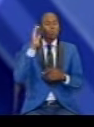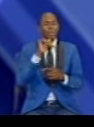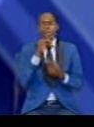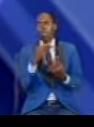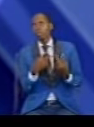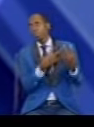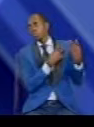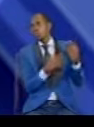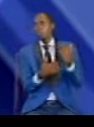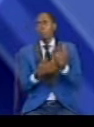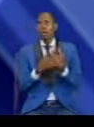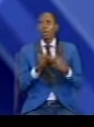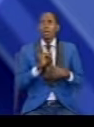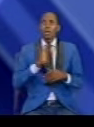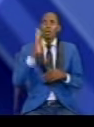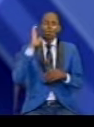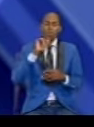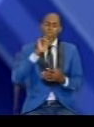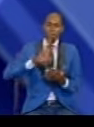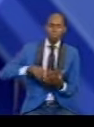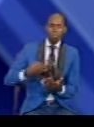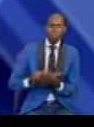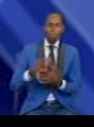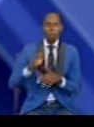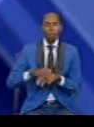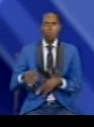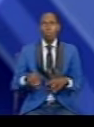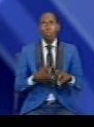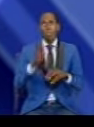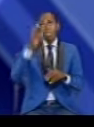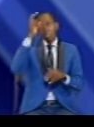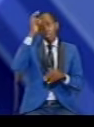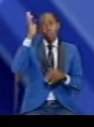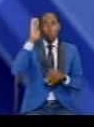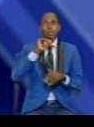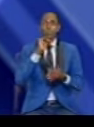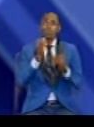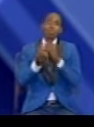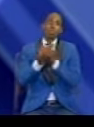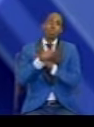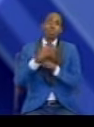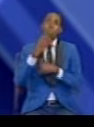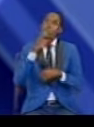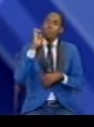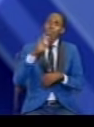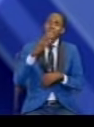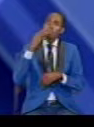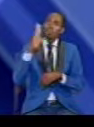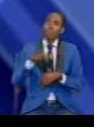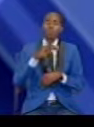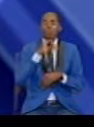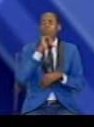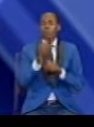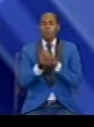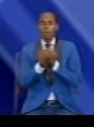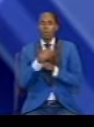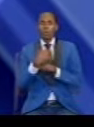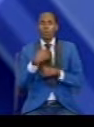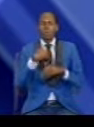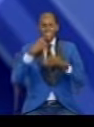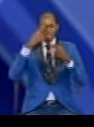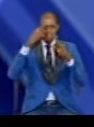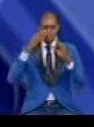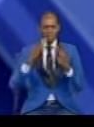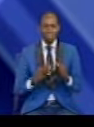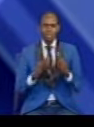not going to fall by the wayside. The devil will not overcome me. Evil will not overcome me. Let us make up our mind that let